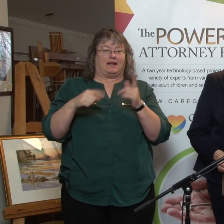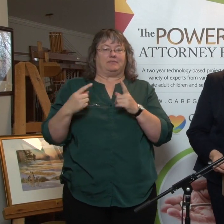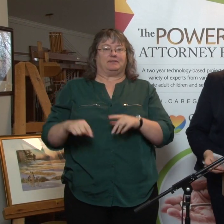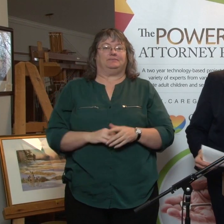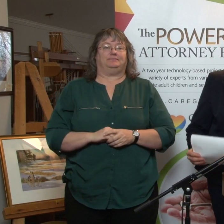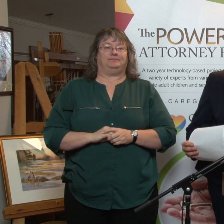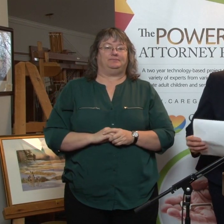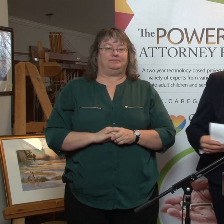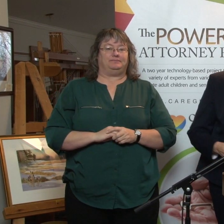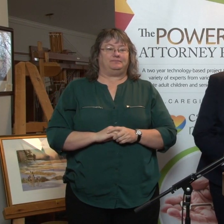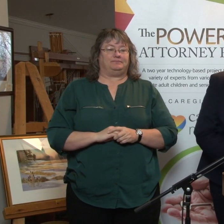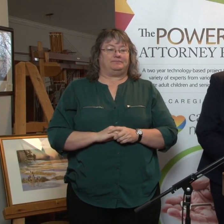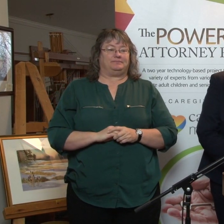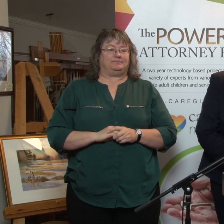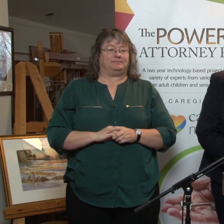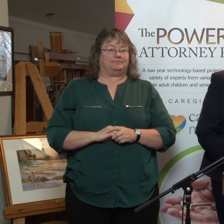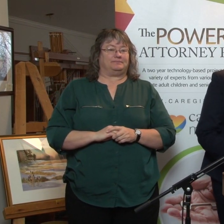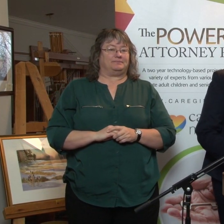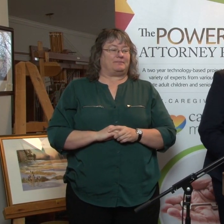happens.